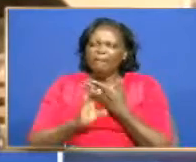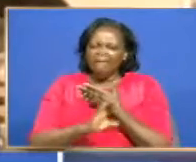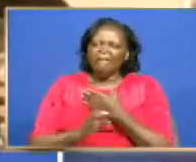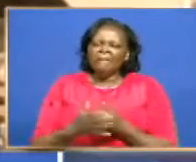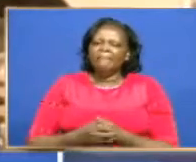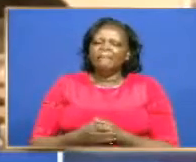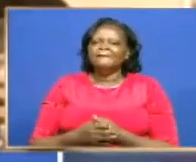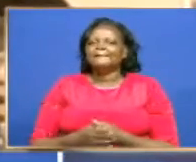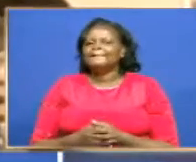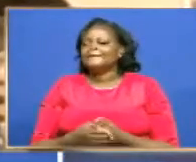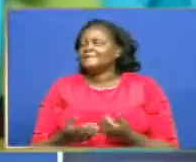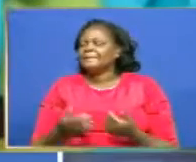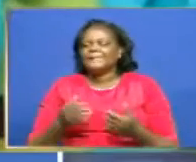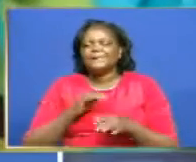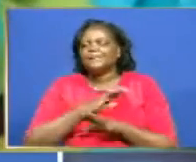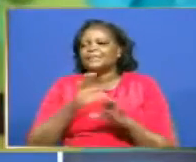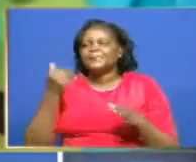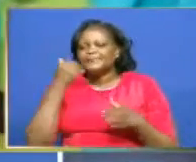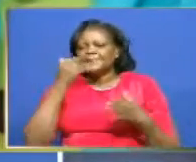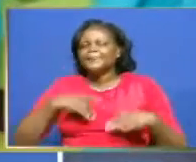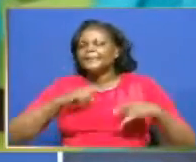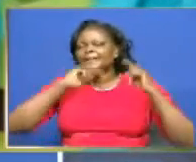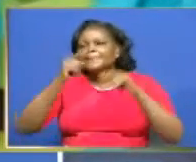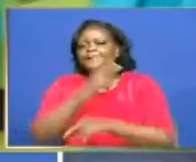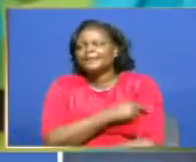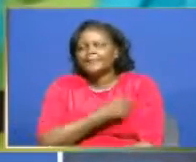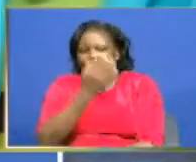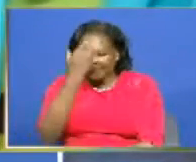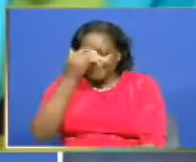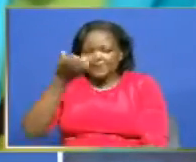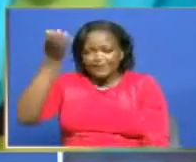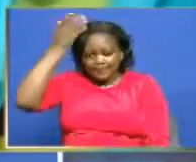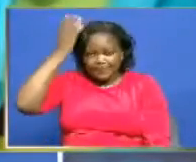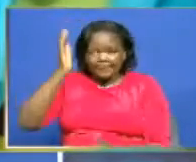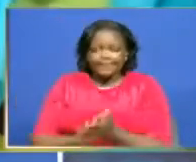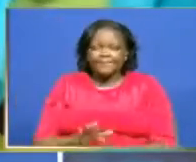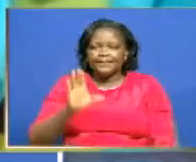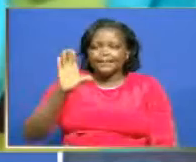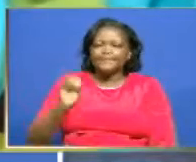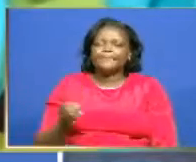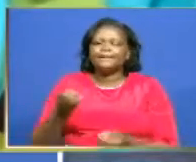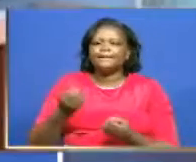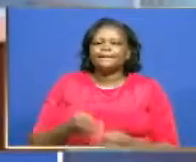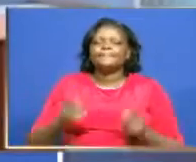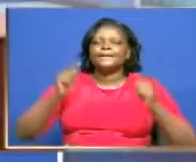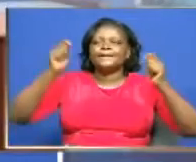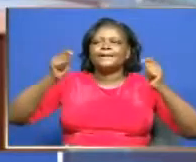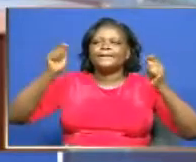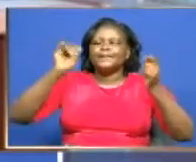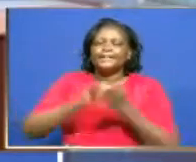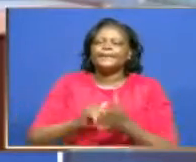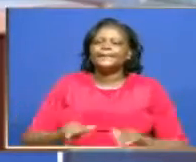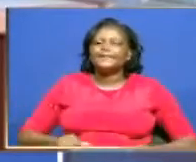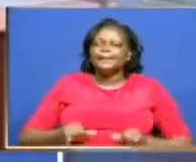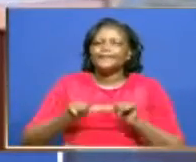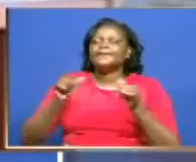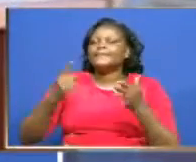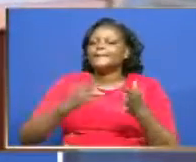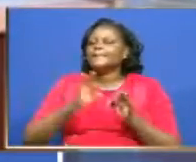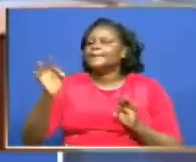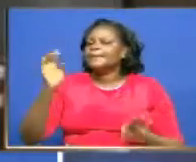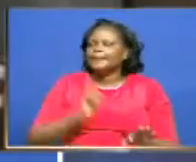perhaps with no patients to attend to, following the ongoing nurses and clinical officers strike that has been in force for several weeks